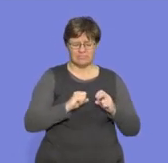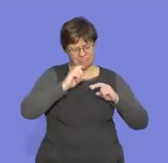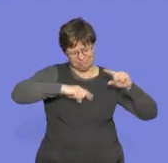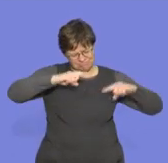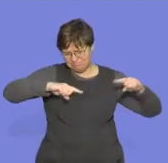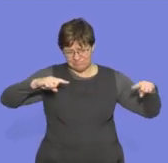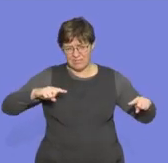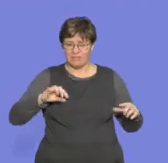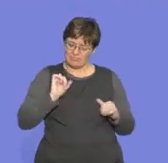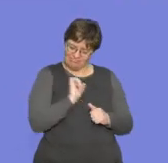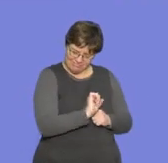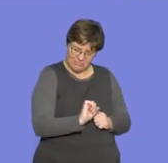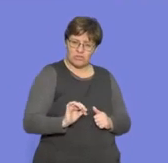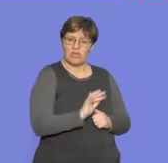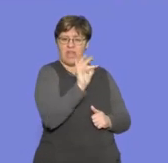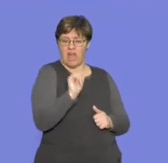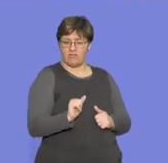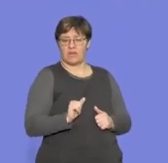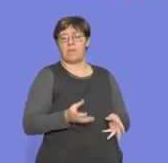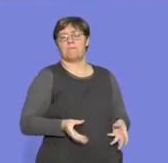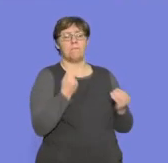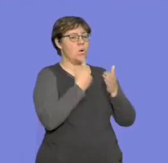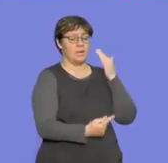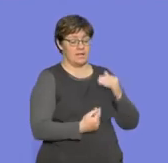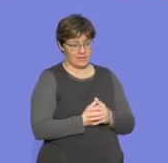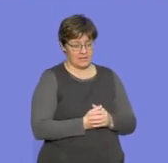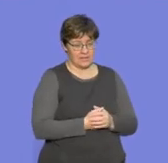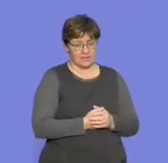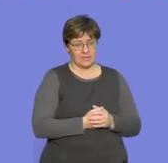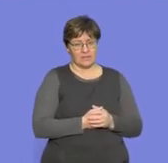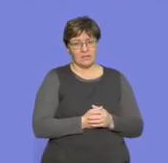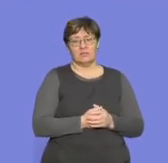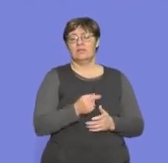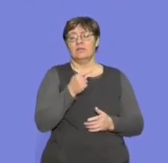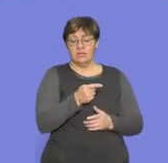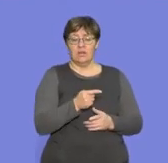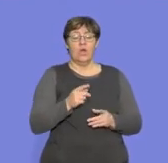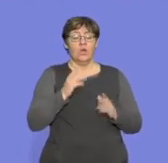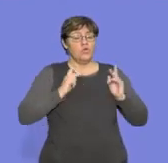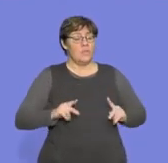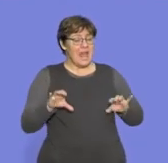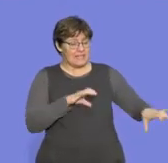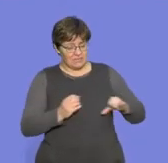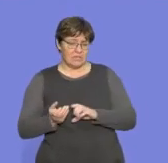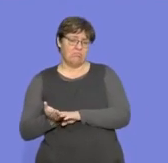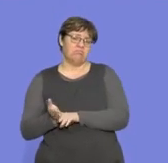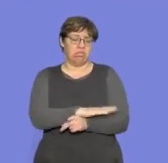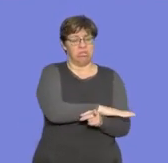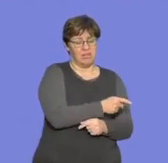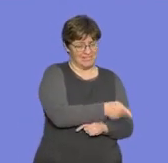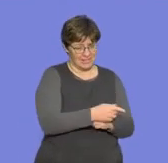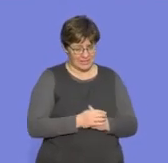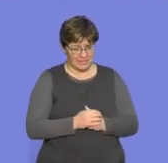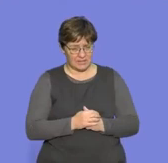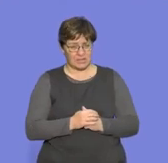many in endemic South Africa. species that are found And these exclusively are in often South threatened Africa. by human And activity. these are So often the threatened fynbos by again human is activity. a recognized as a hotspot which